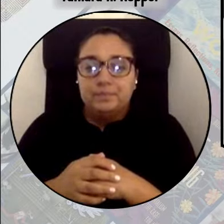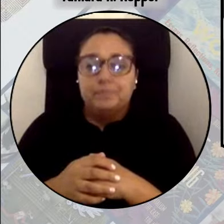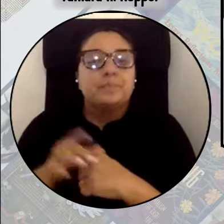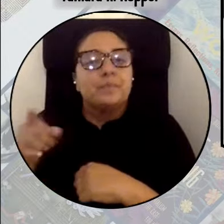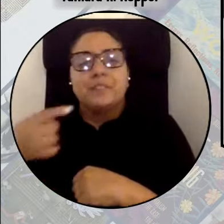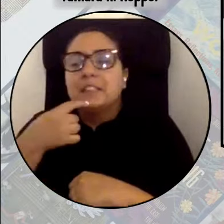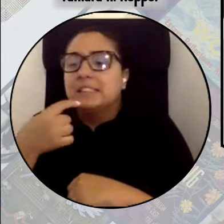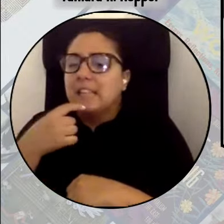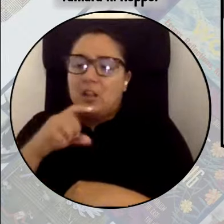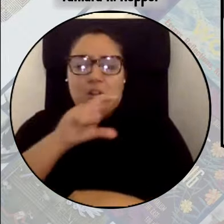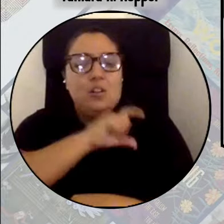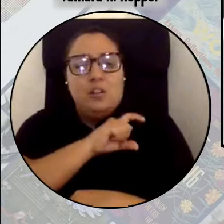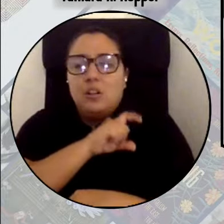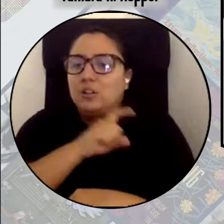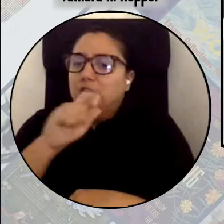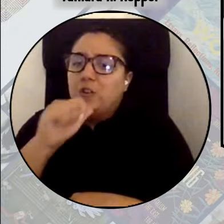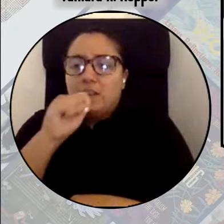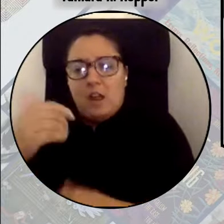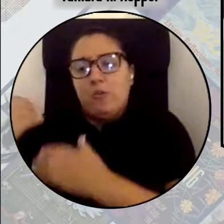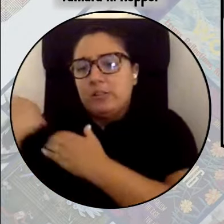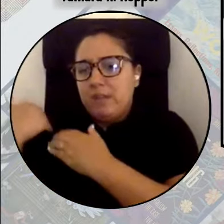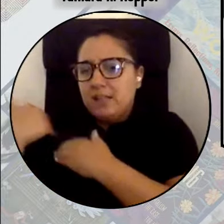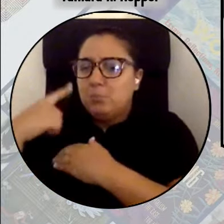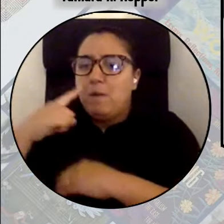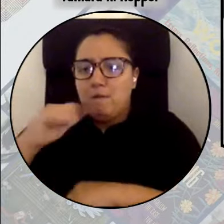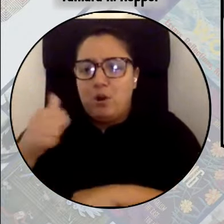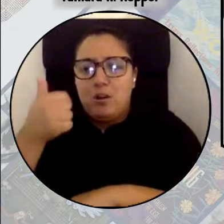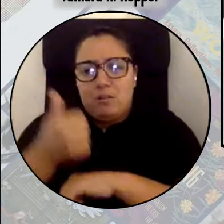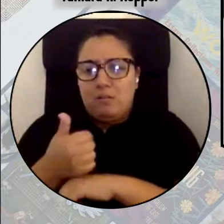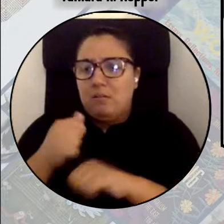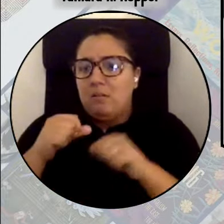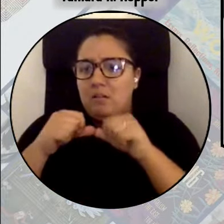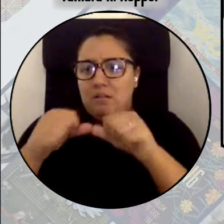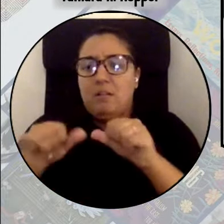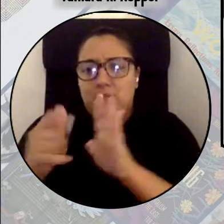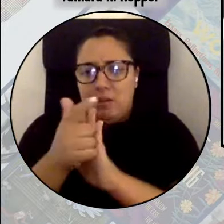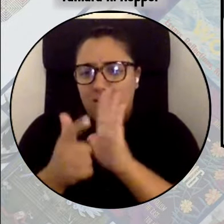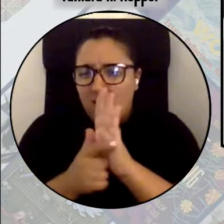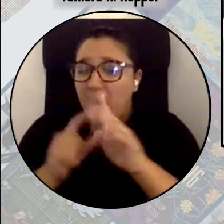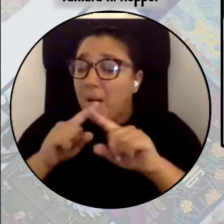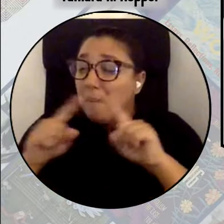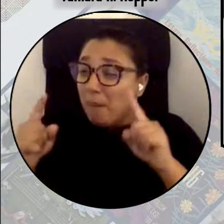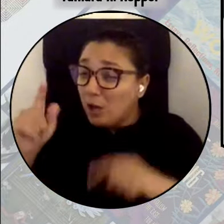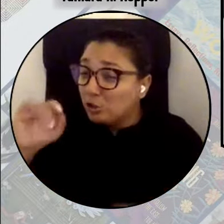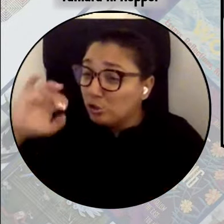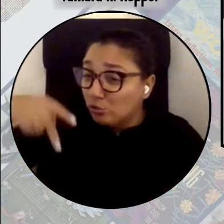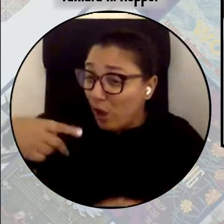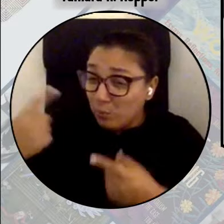similar to kind of what President Trump was doing, was a Western,